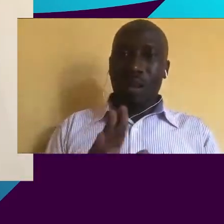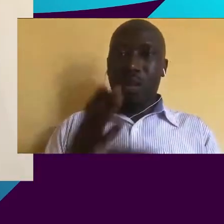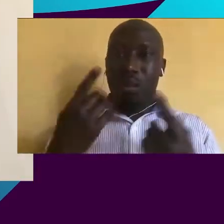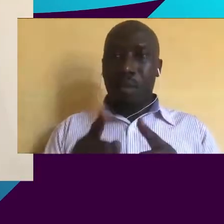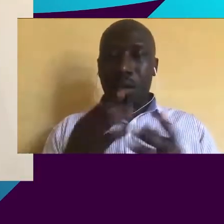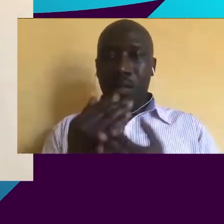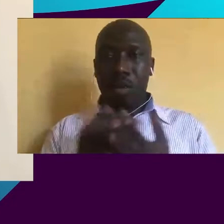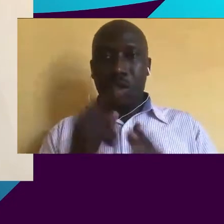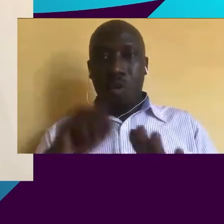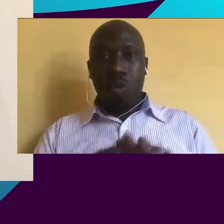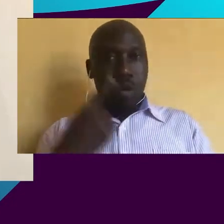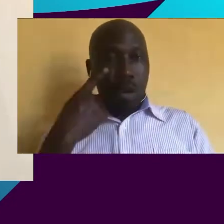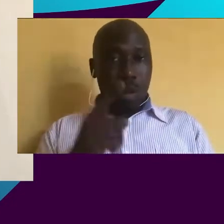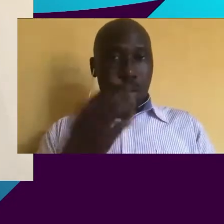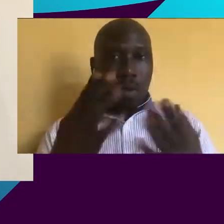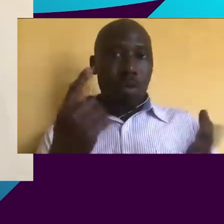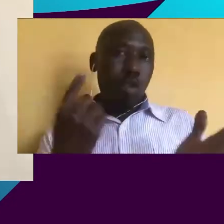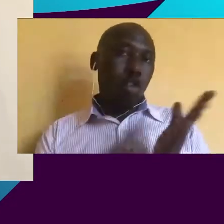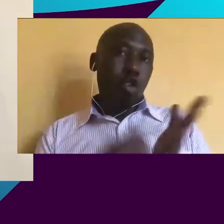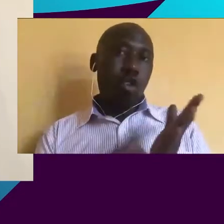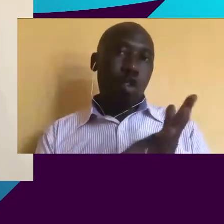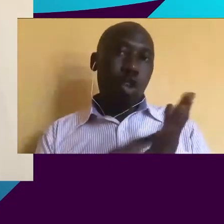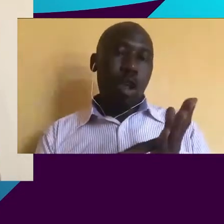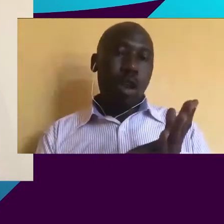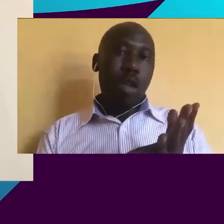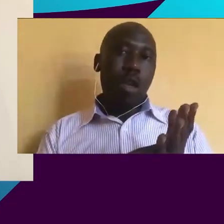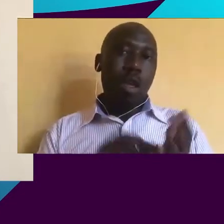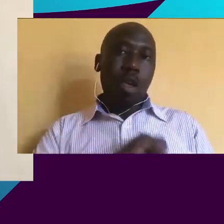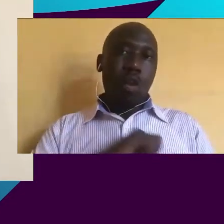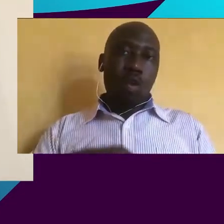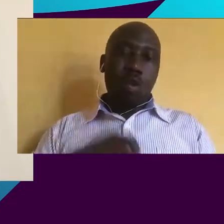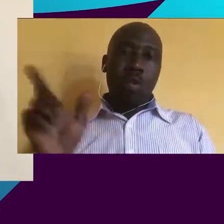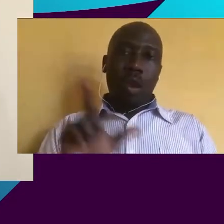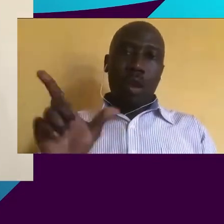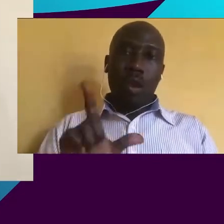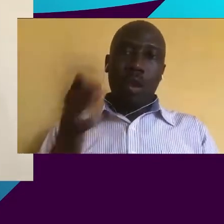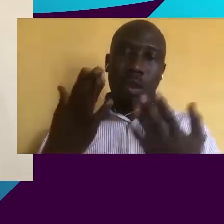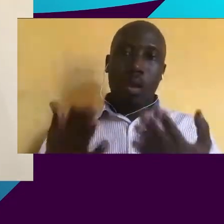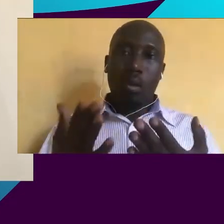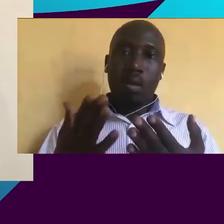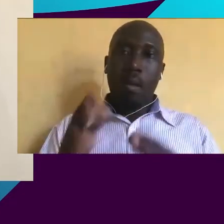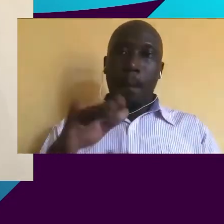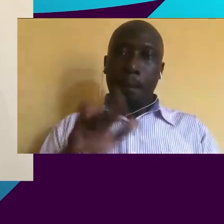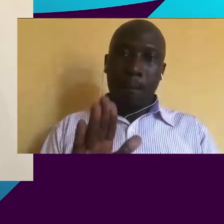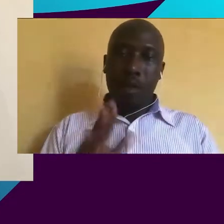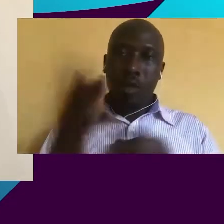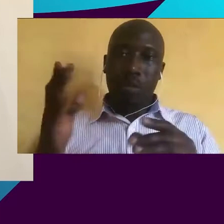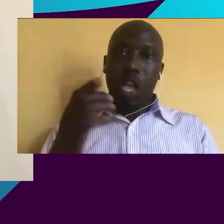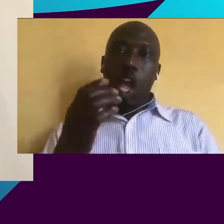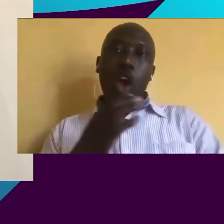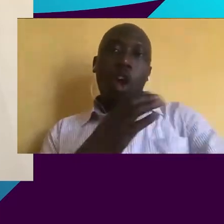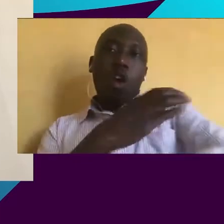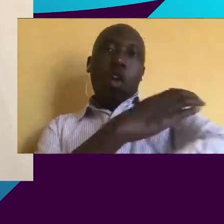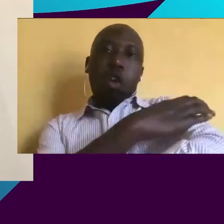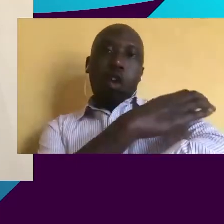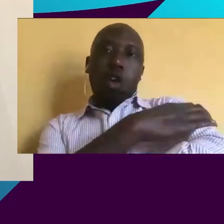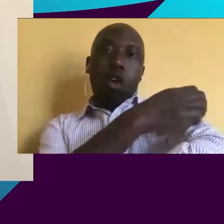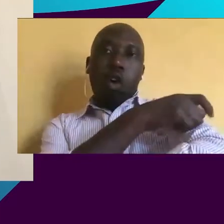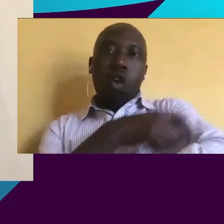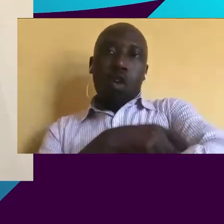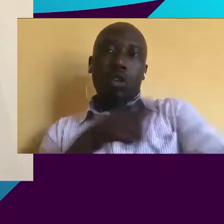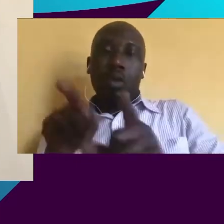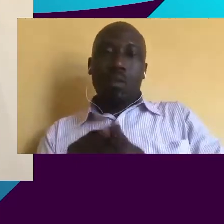at the Uganda National League, the women's elite league, most of the coaches are male, like the head